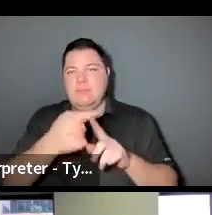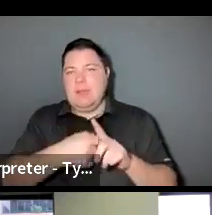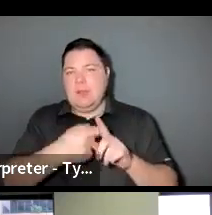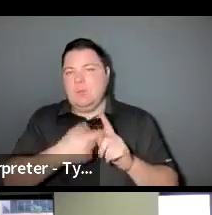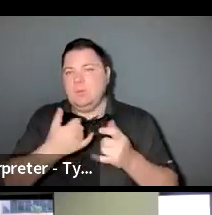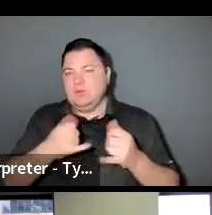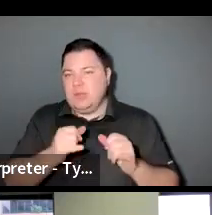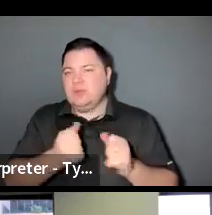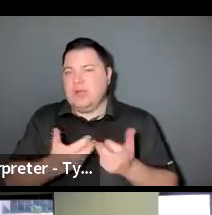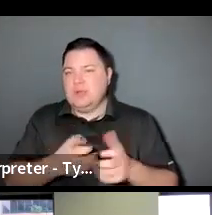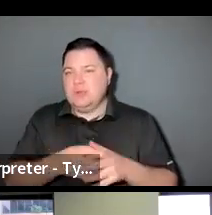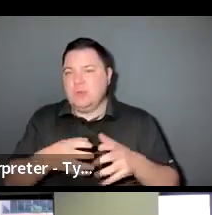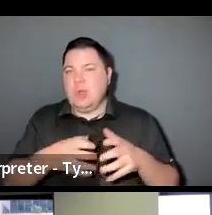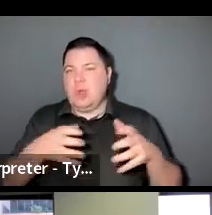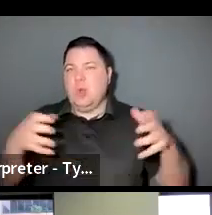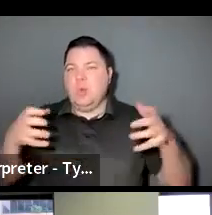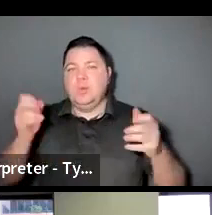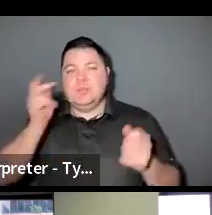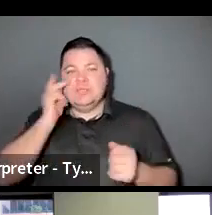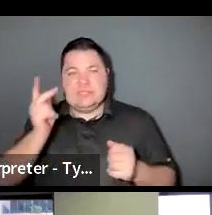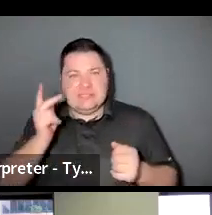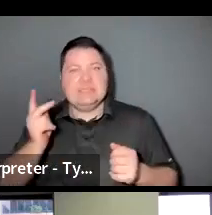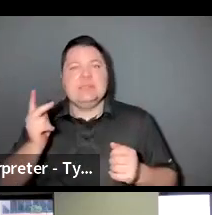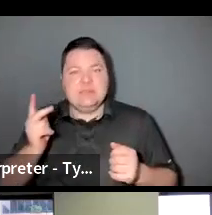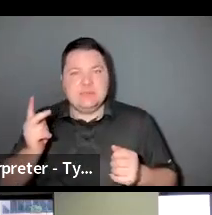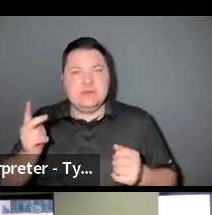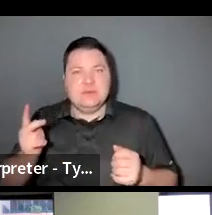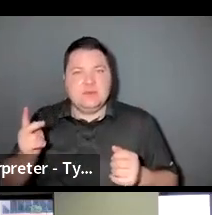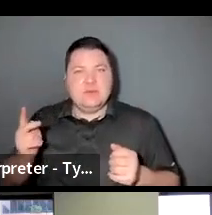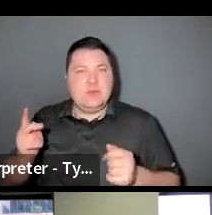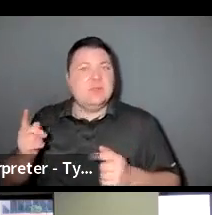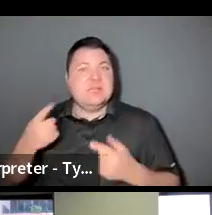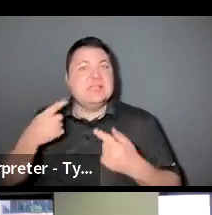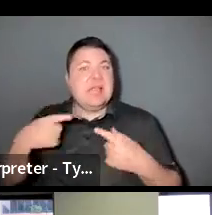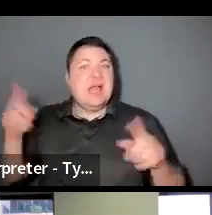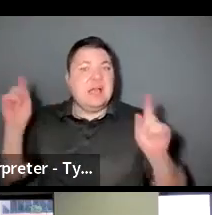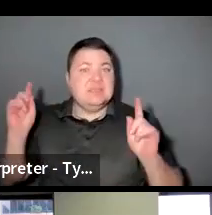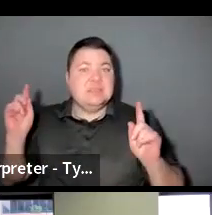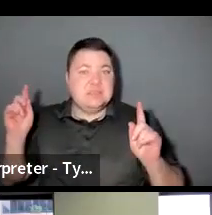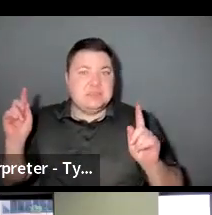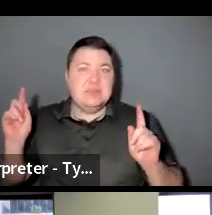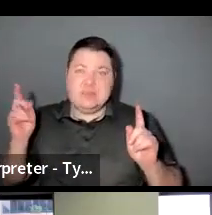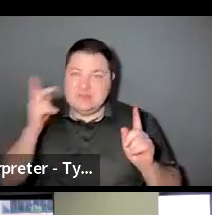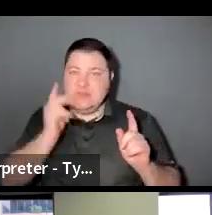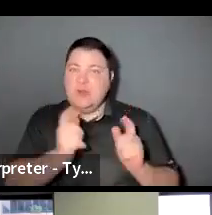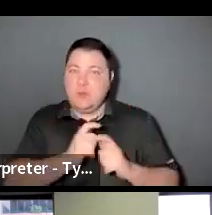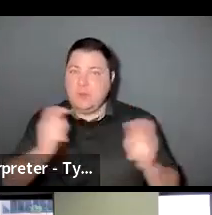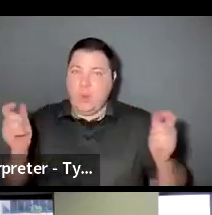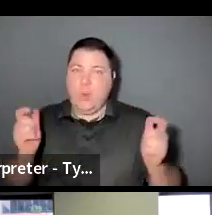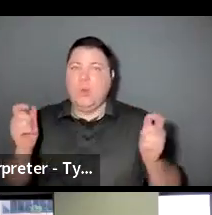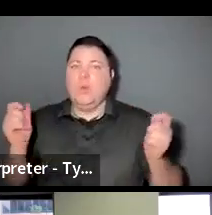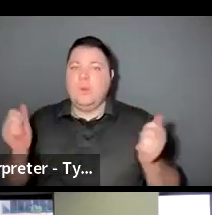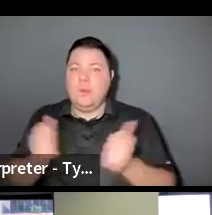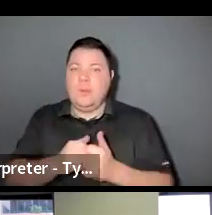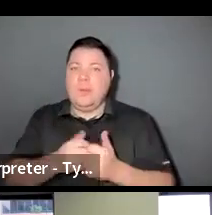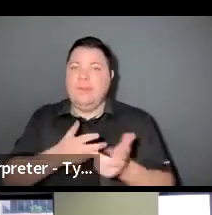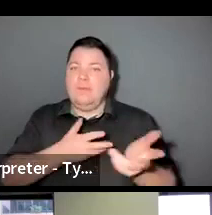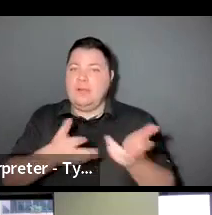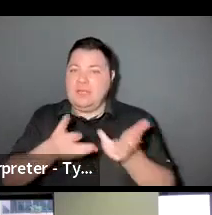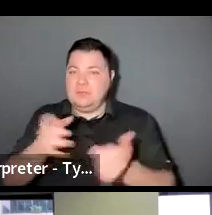those. And I can tell you that we've seen super, super huge success and super growth with regard to our